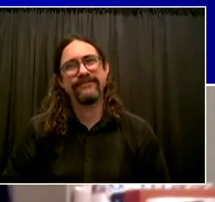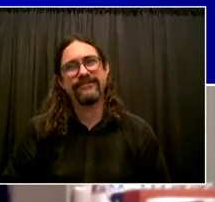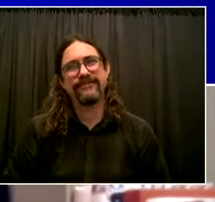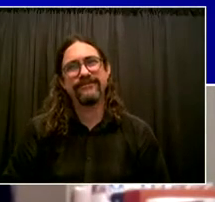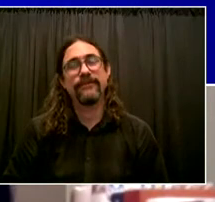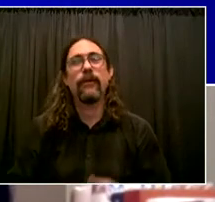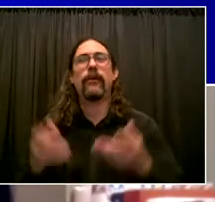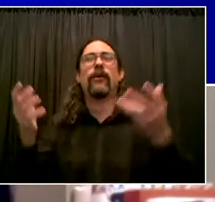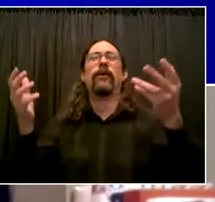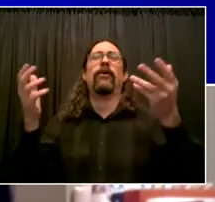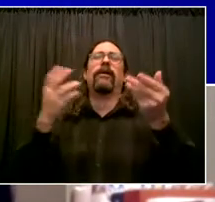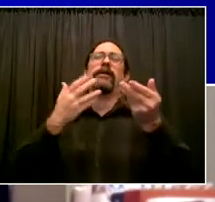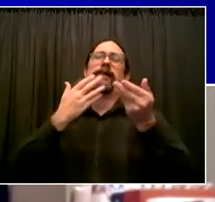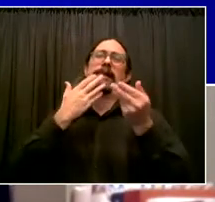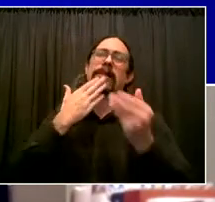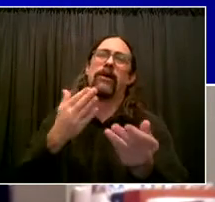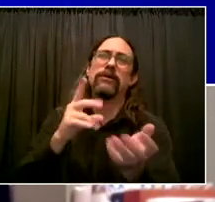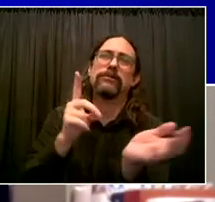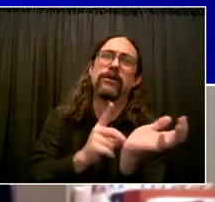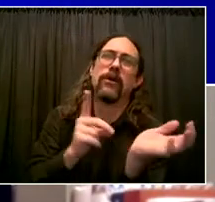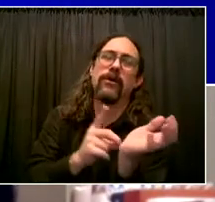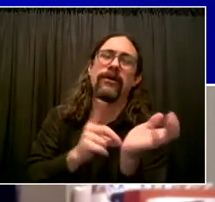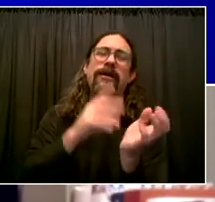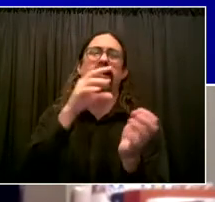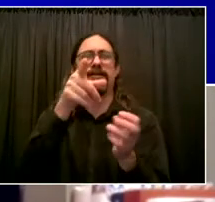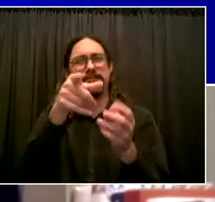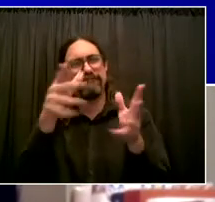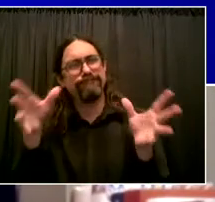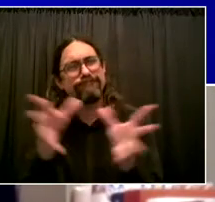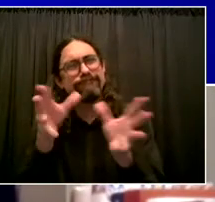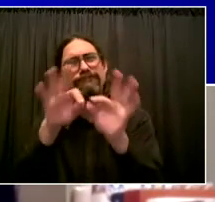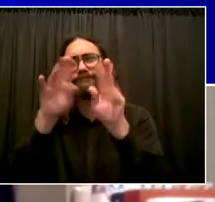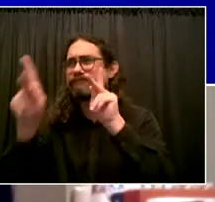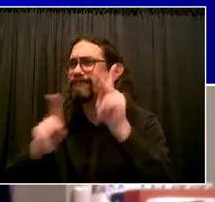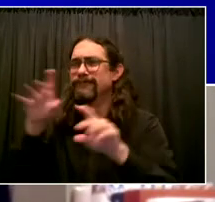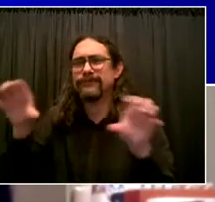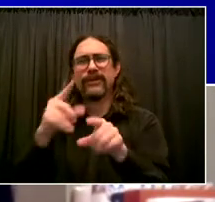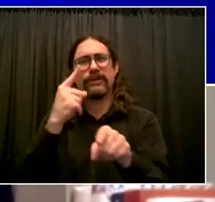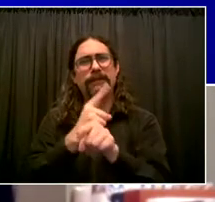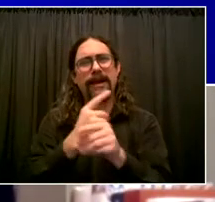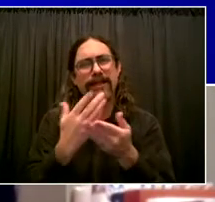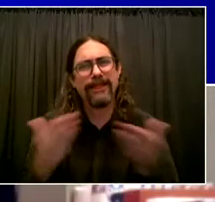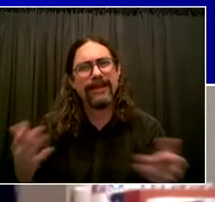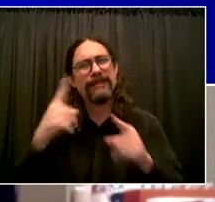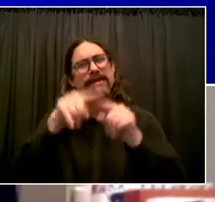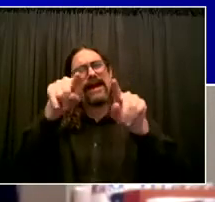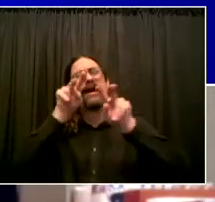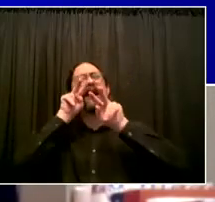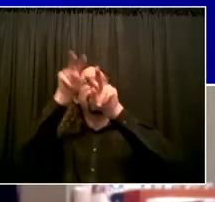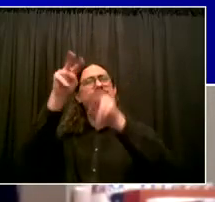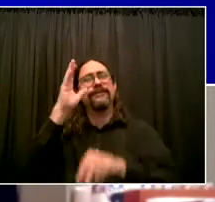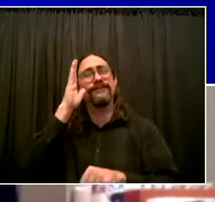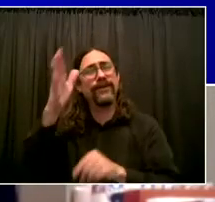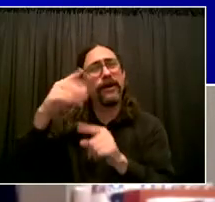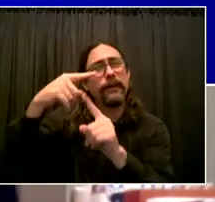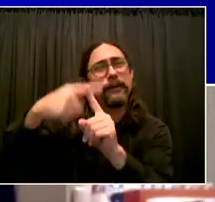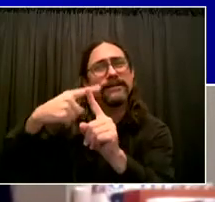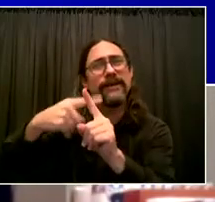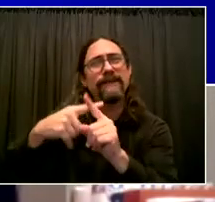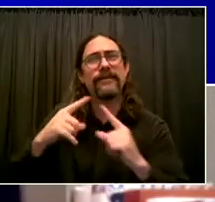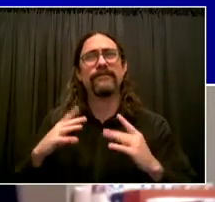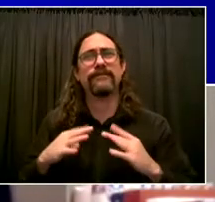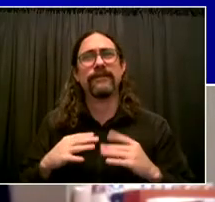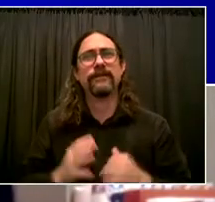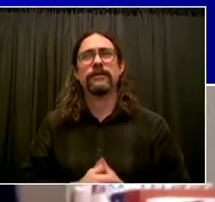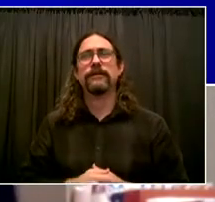better than last year. So thank you for your leadership, and thank you for reminding people how important it is to get that extra protection against